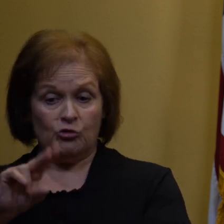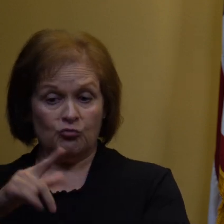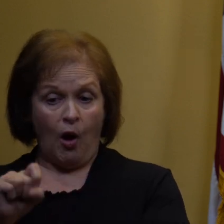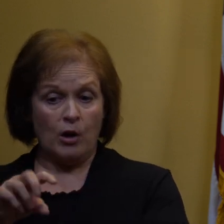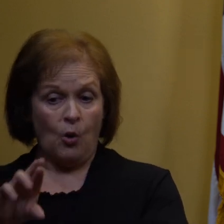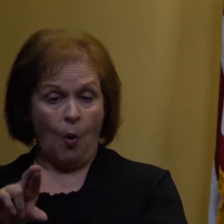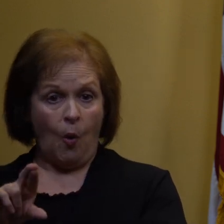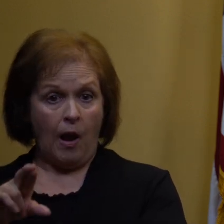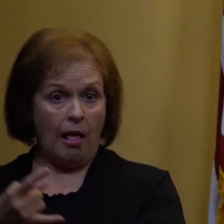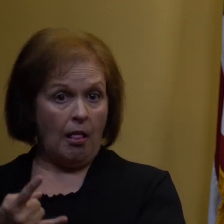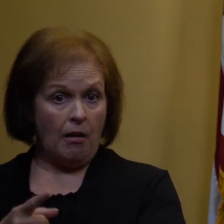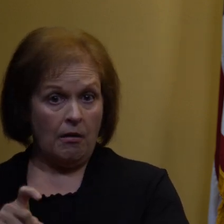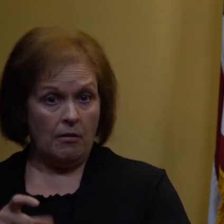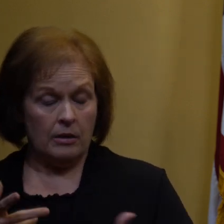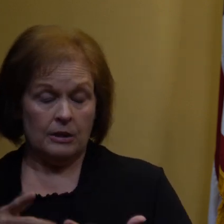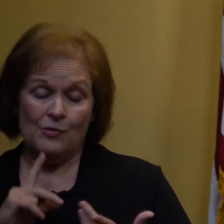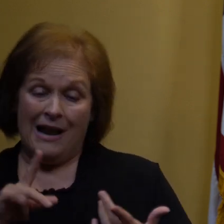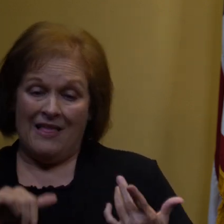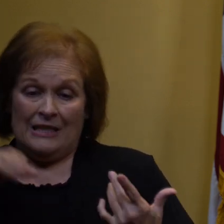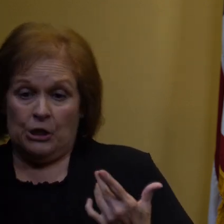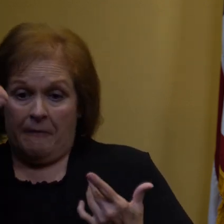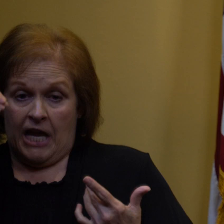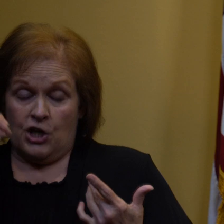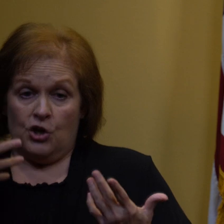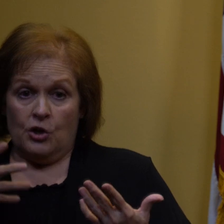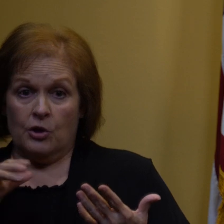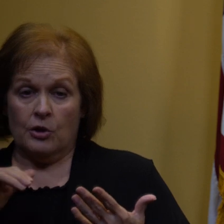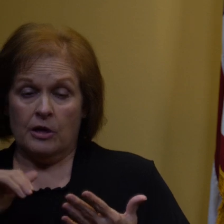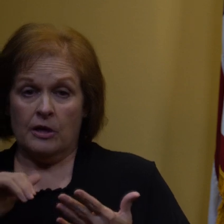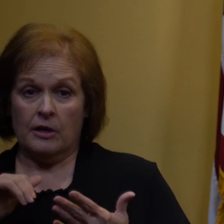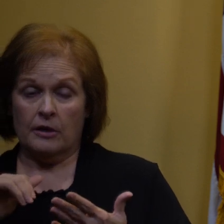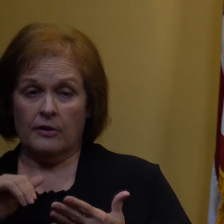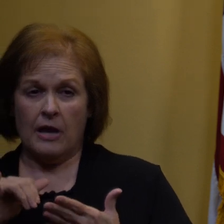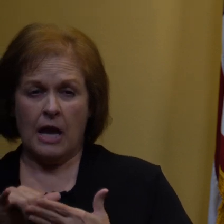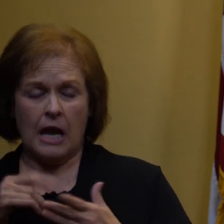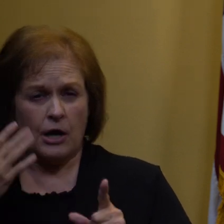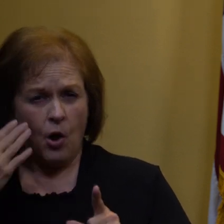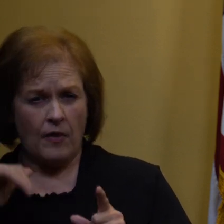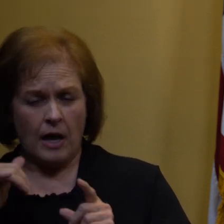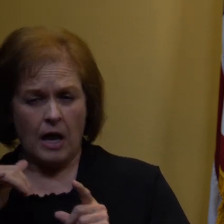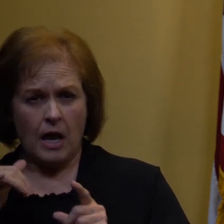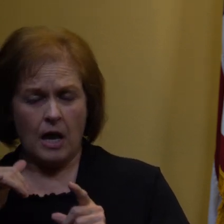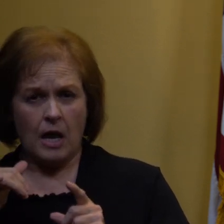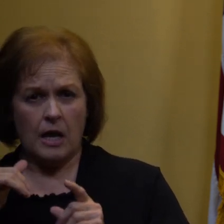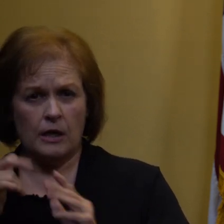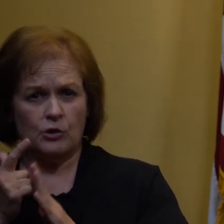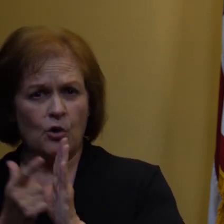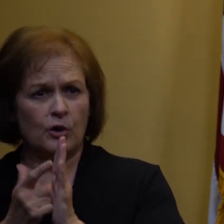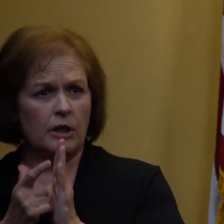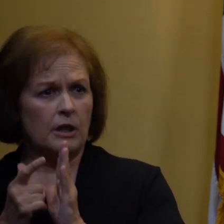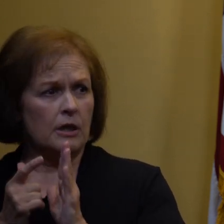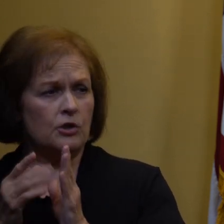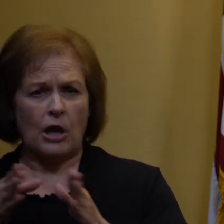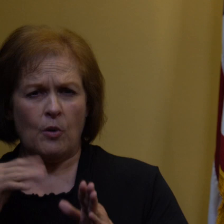actually an opinion that was issued by, I know, the Attorney General's office. I don't believe maybe